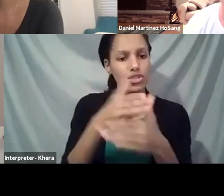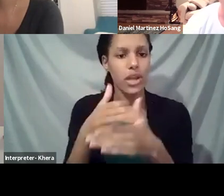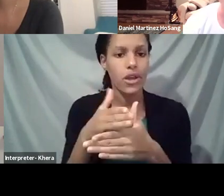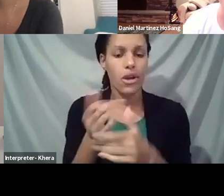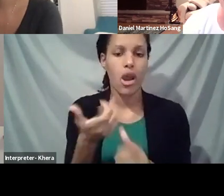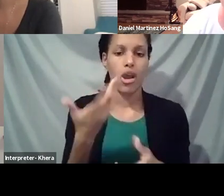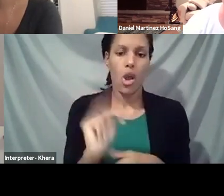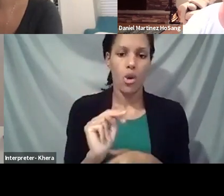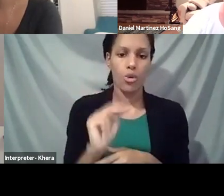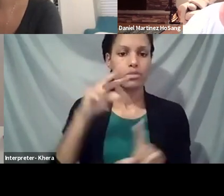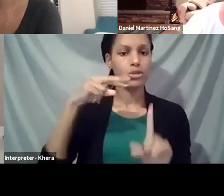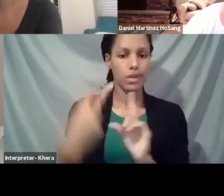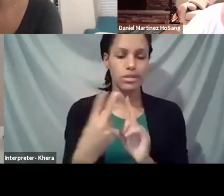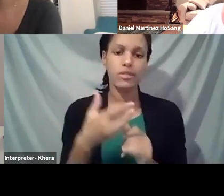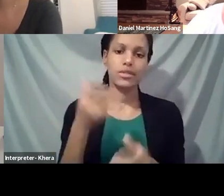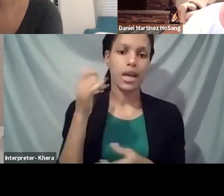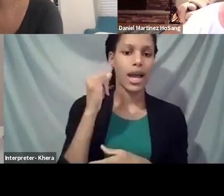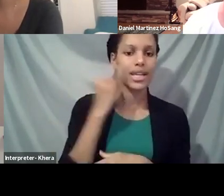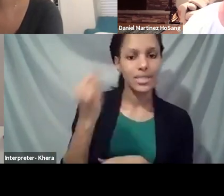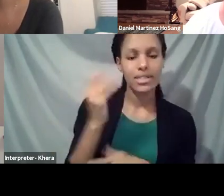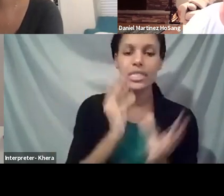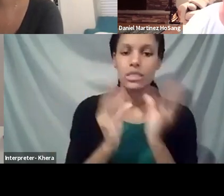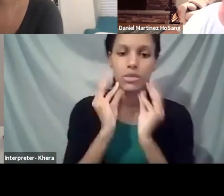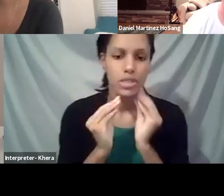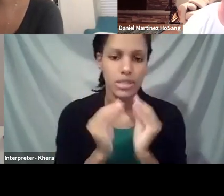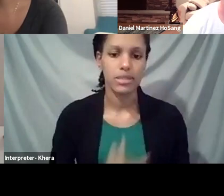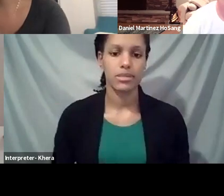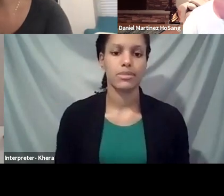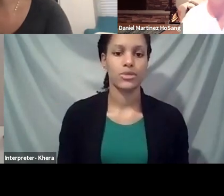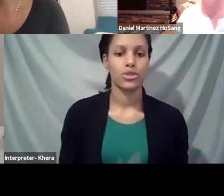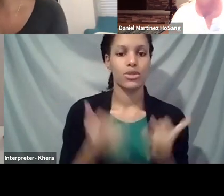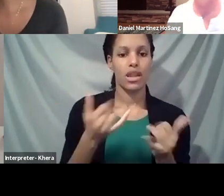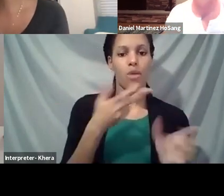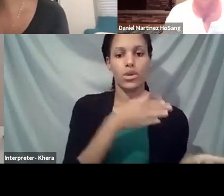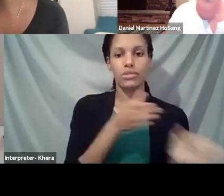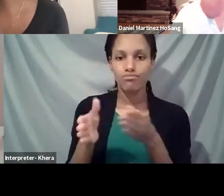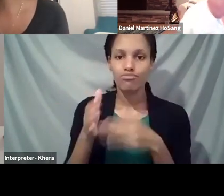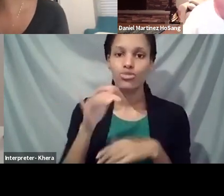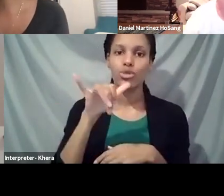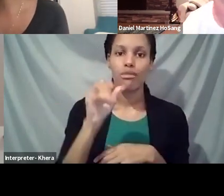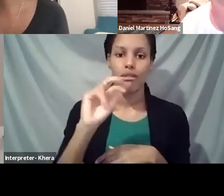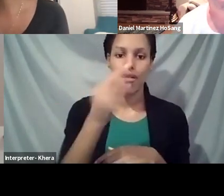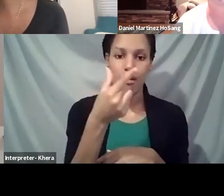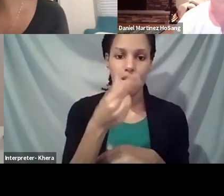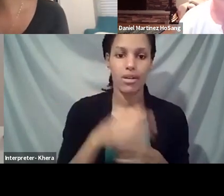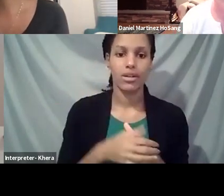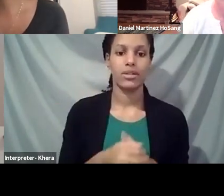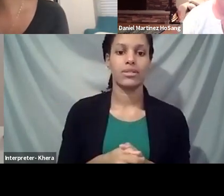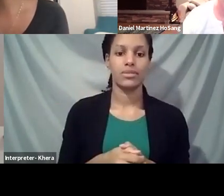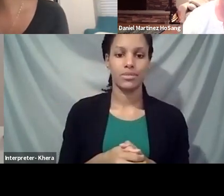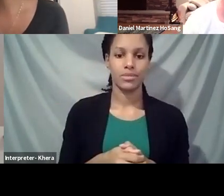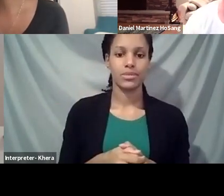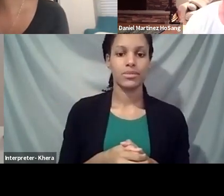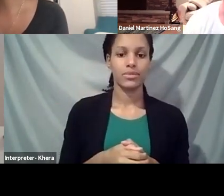panelists. We're going to begin with Janelle Wong, a professor of American Studies and a core faculty member in Asian American Studies at the University